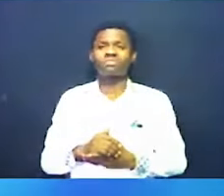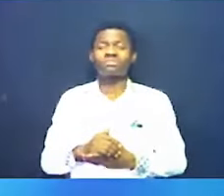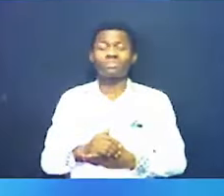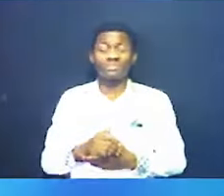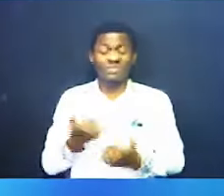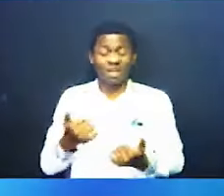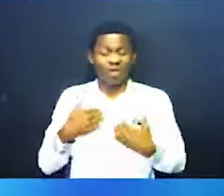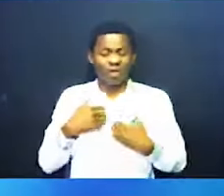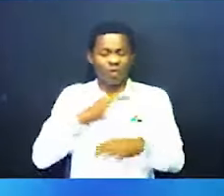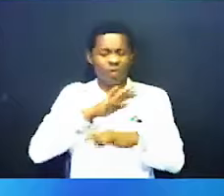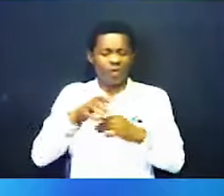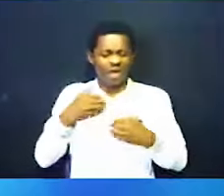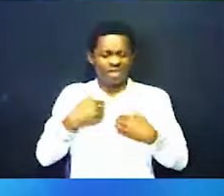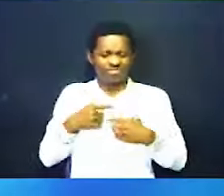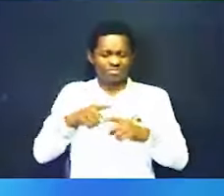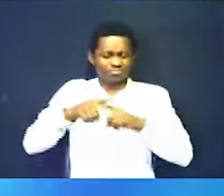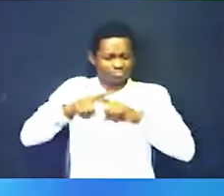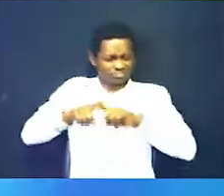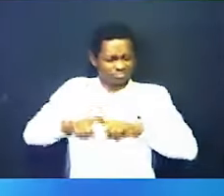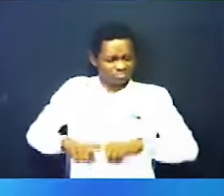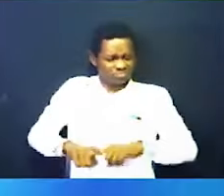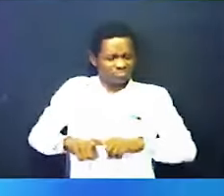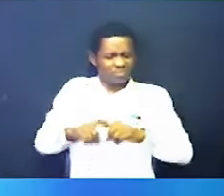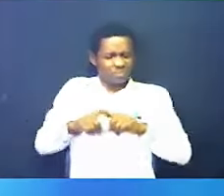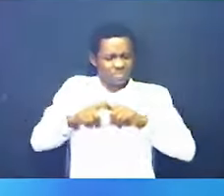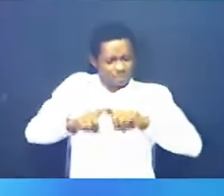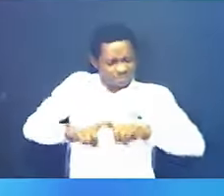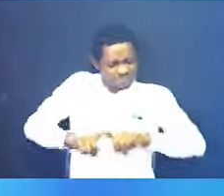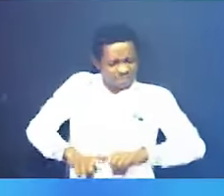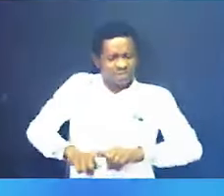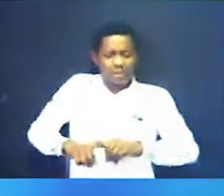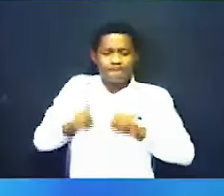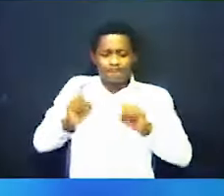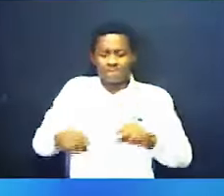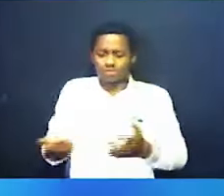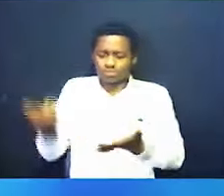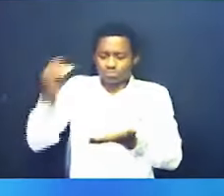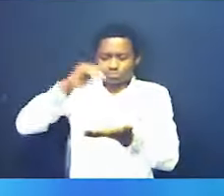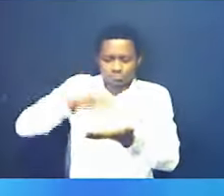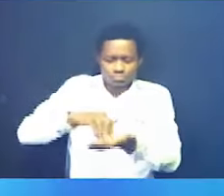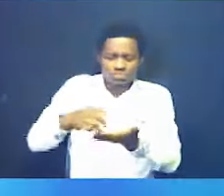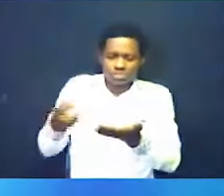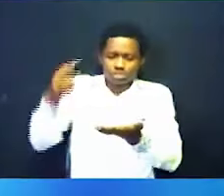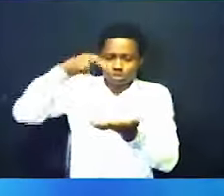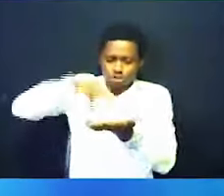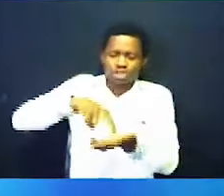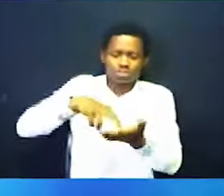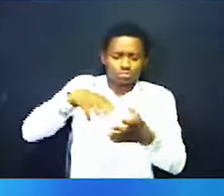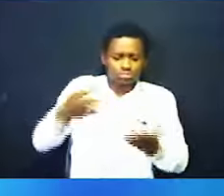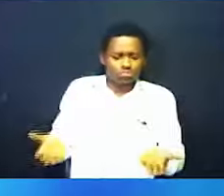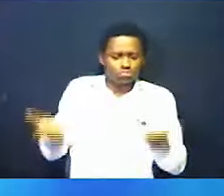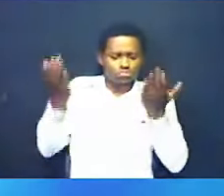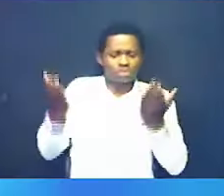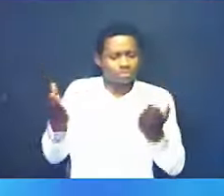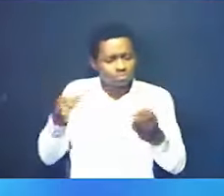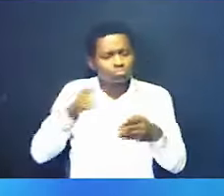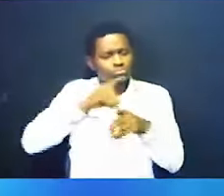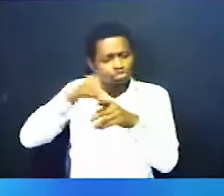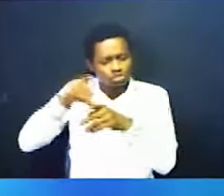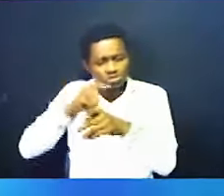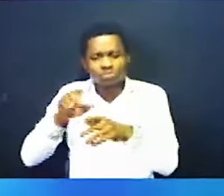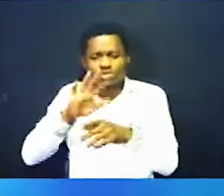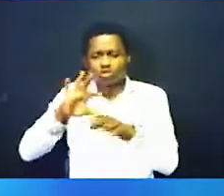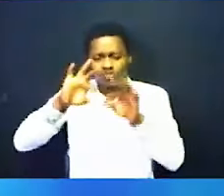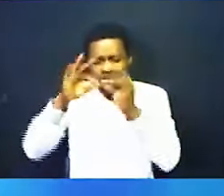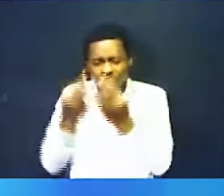to rise and discipline our own lives and be people who can also discipline our household, because it will help the church and